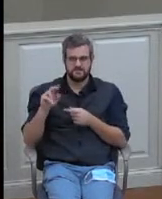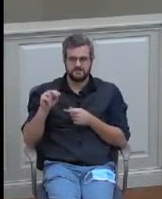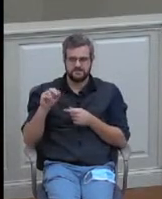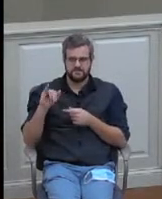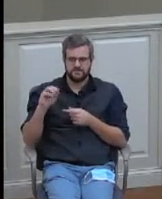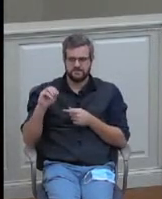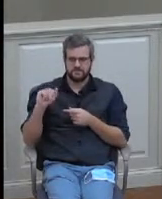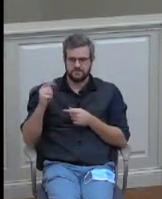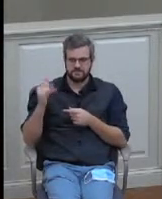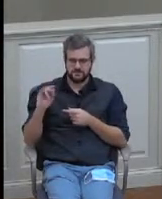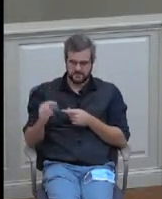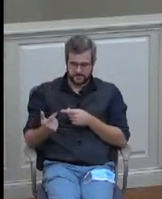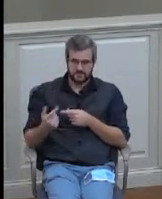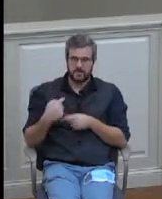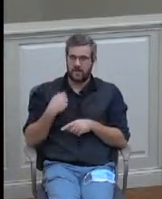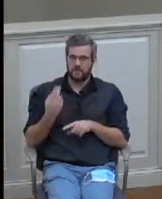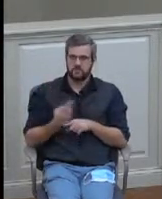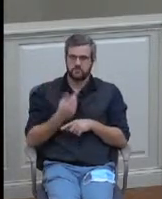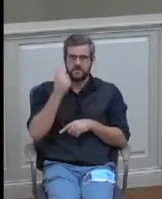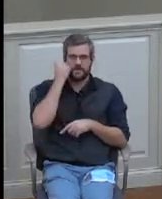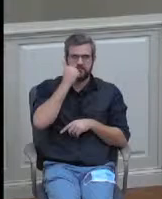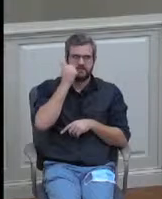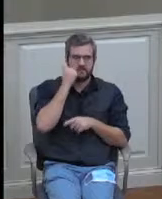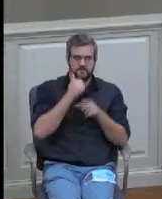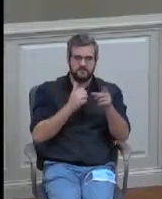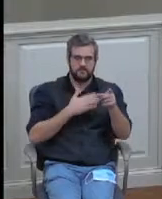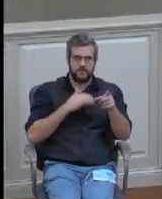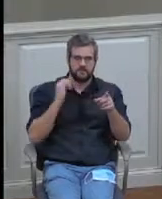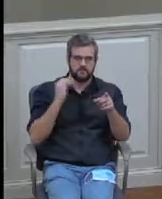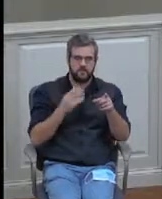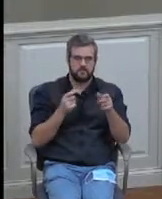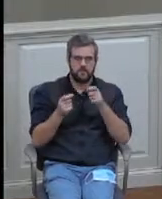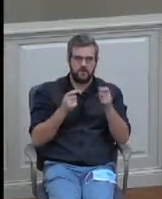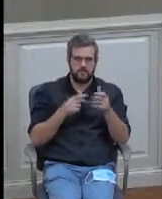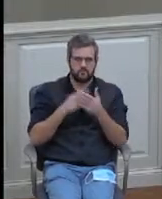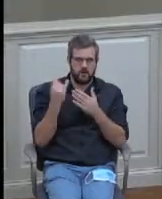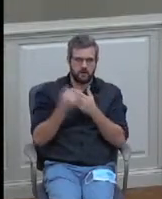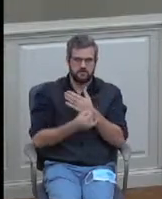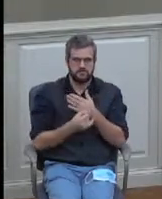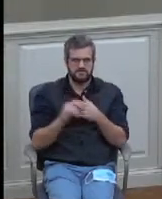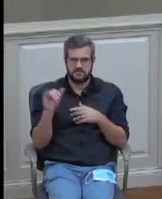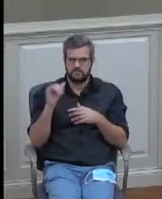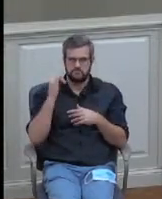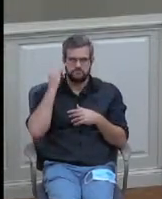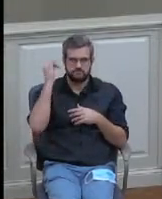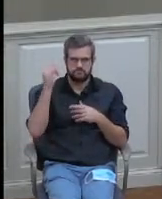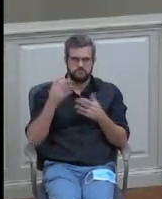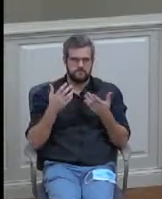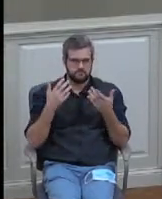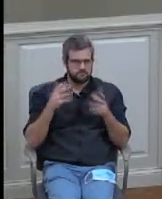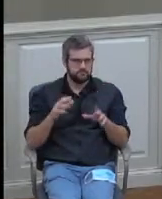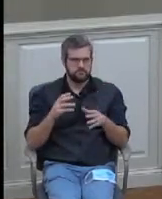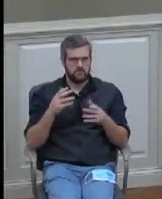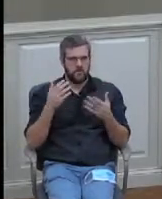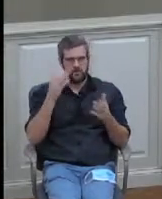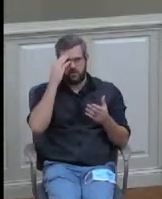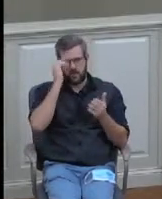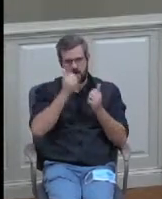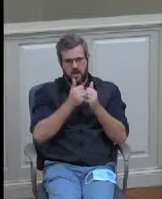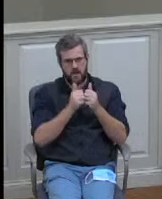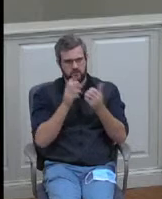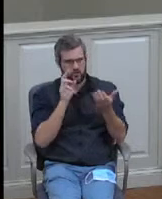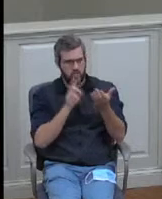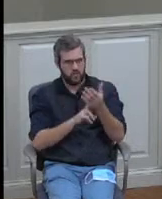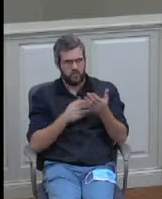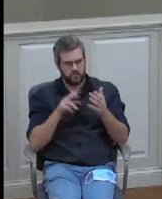that project. That's what I use every day at my job that I'm at now, to manage all the projects that I do for the state. So I've already got a log into that and looking at it